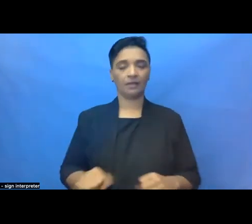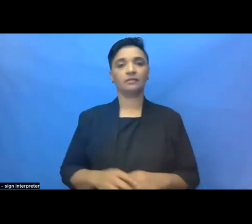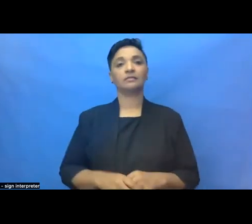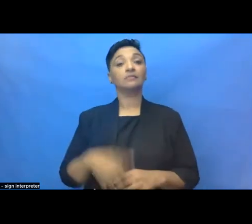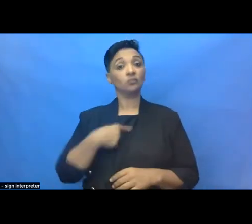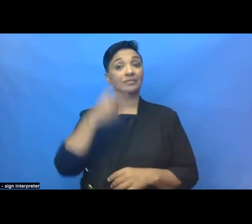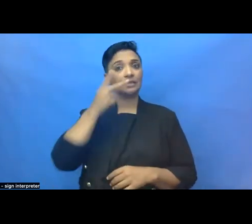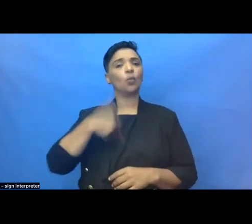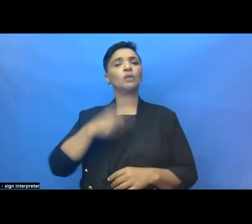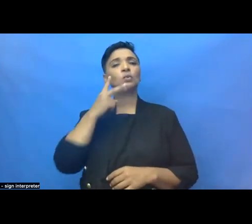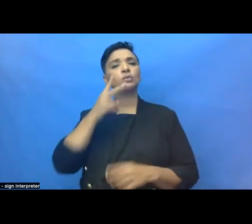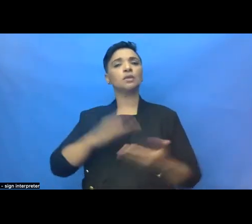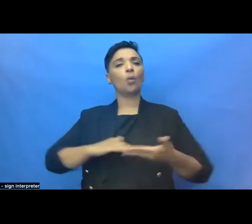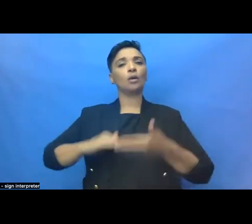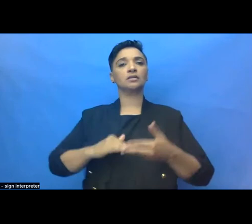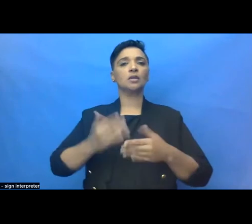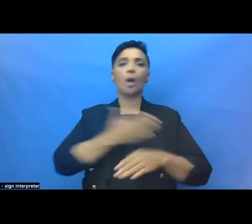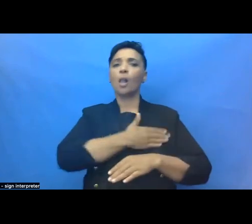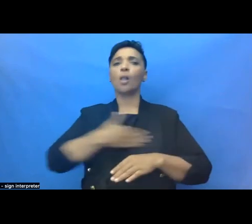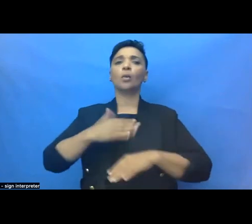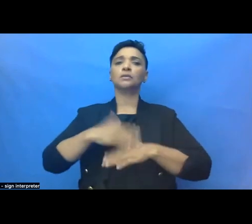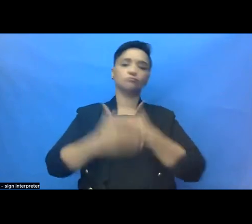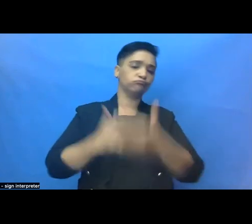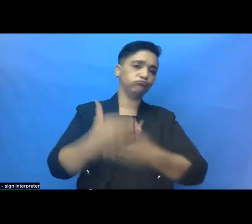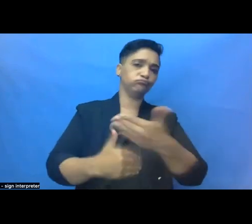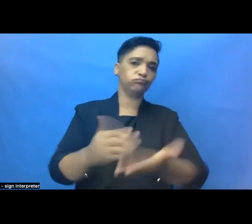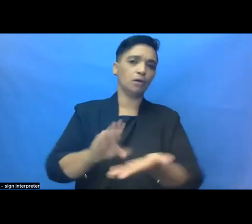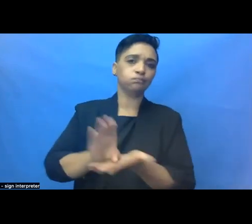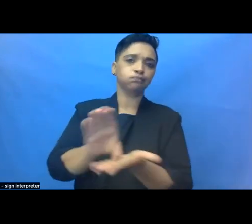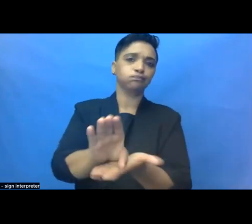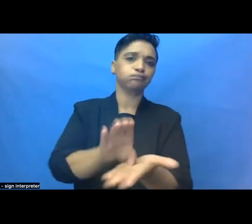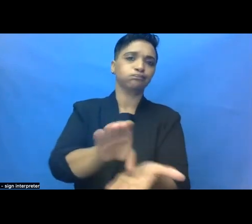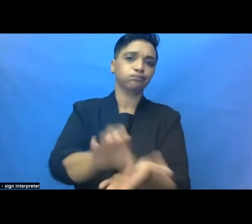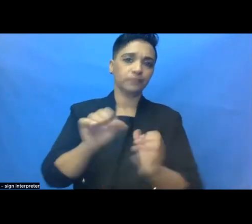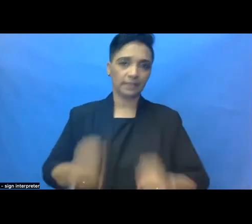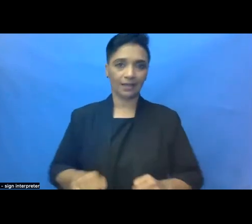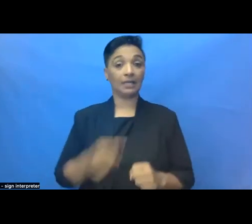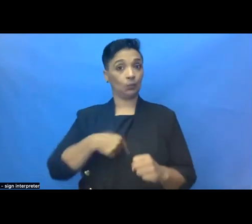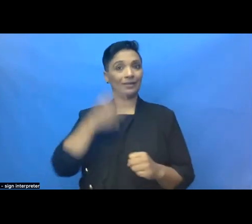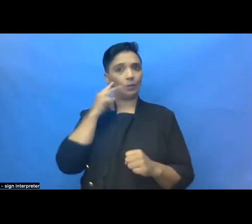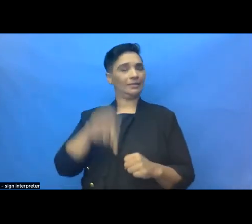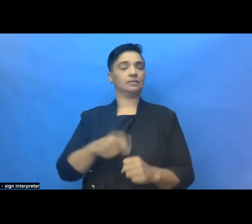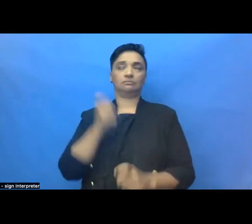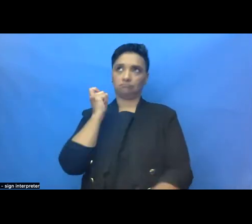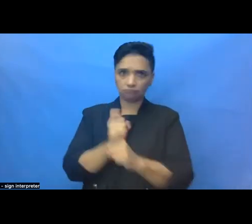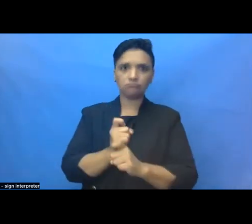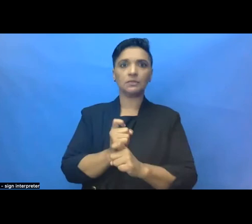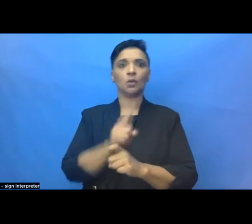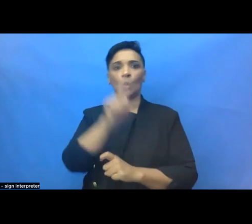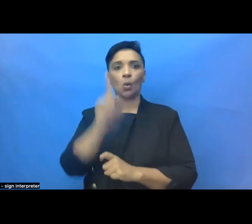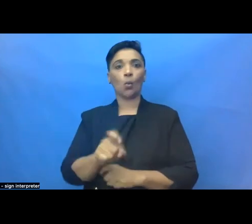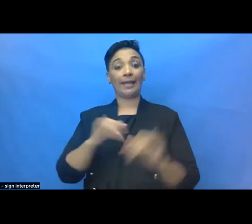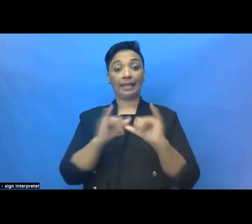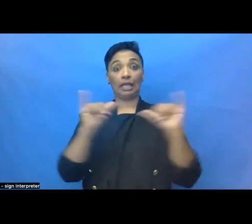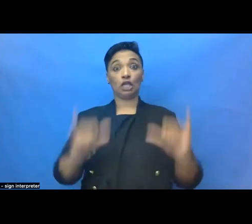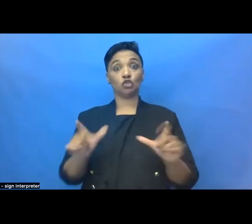from humanitarian actors. And of course, this is always difficult, right? Because we absolutely don't support